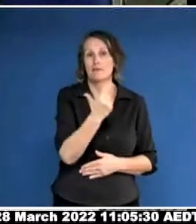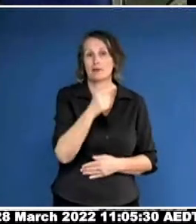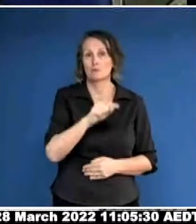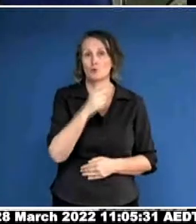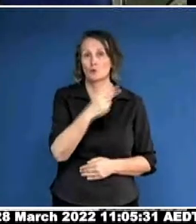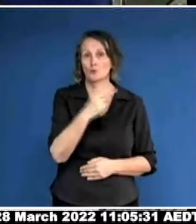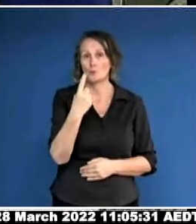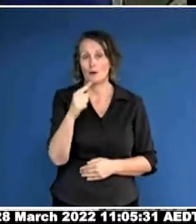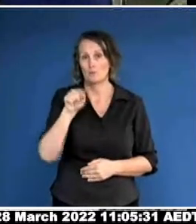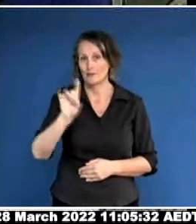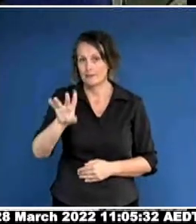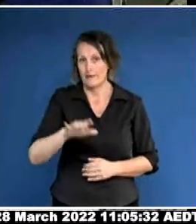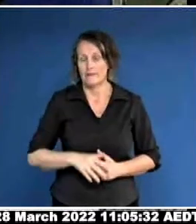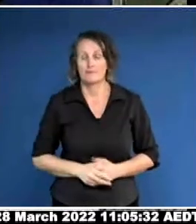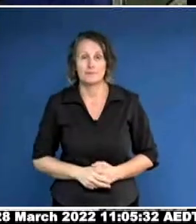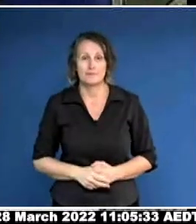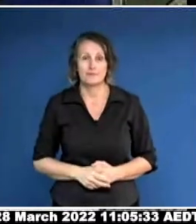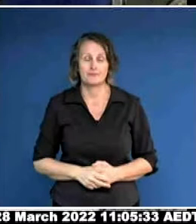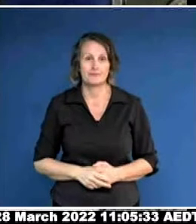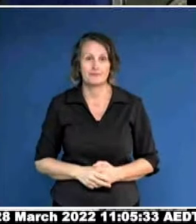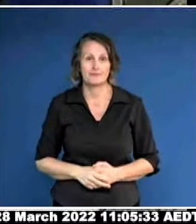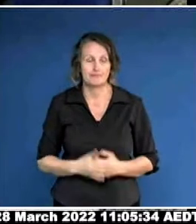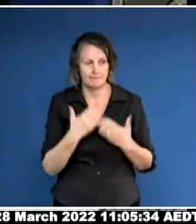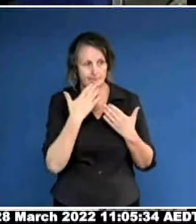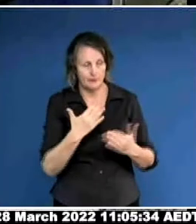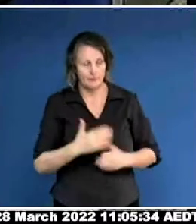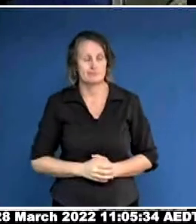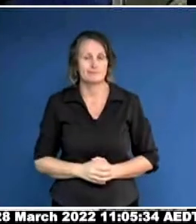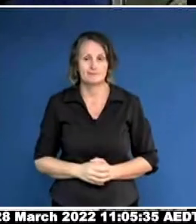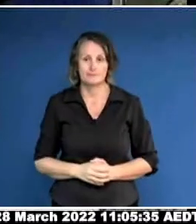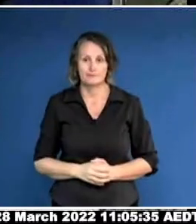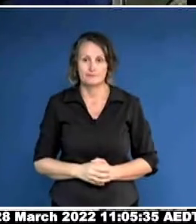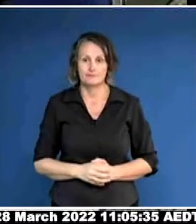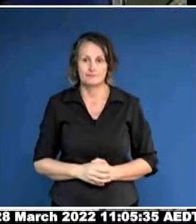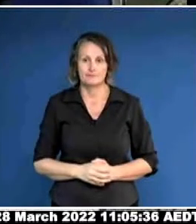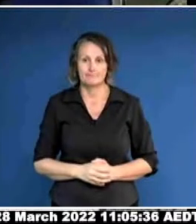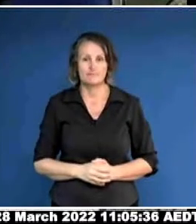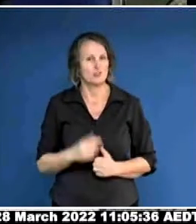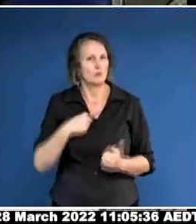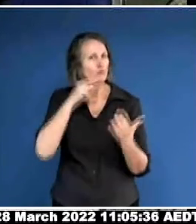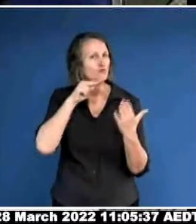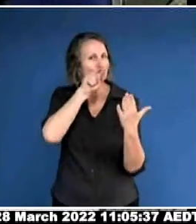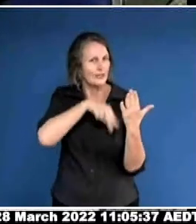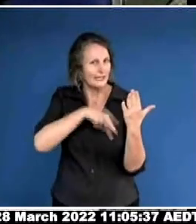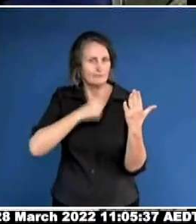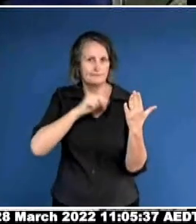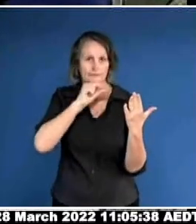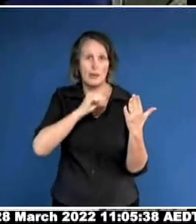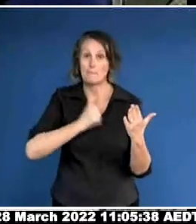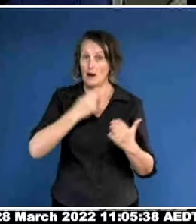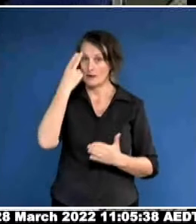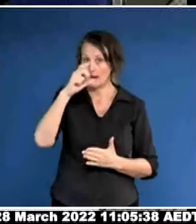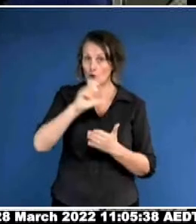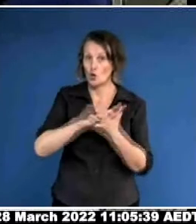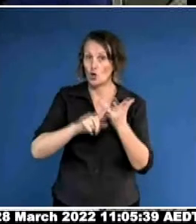17.21.10. Thank you. Thank you. My name is Chloe. My favourite thing to do is to be with